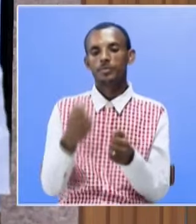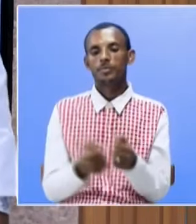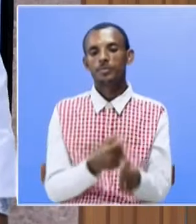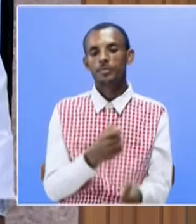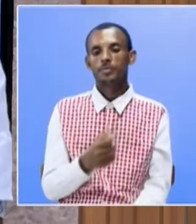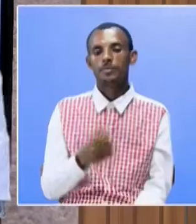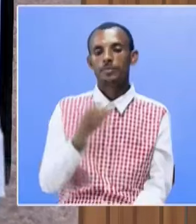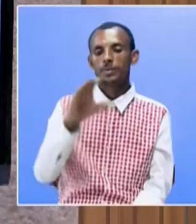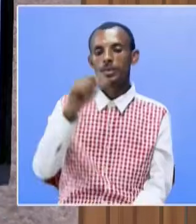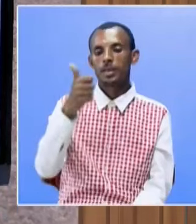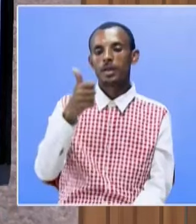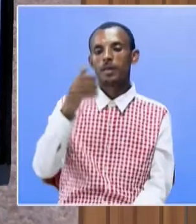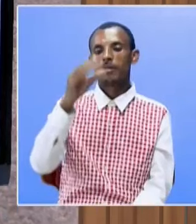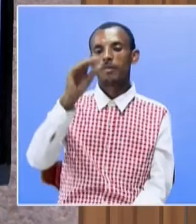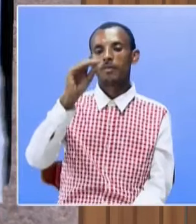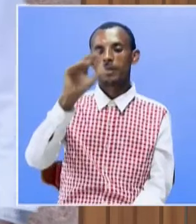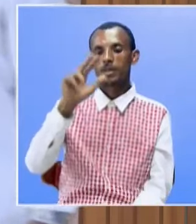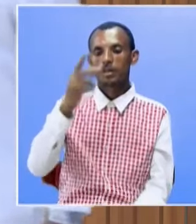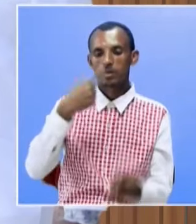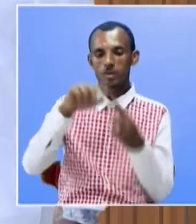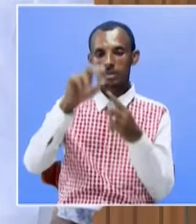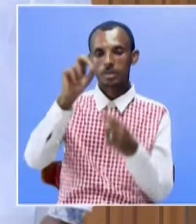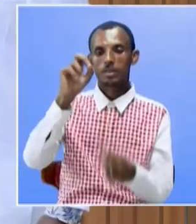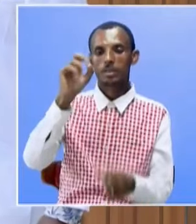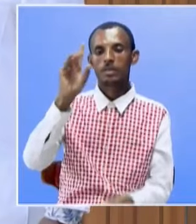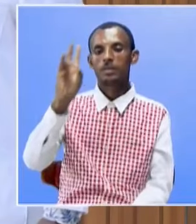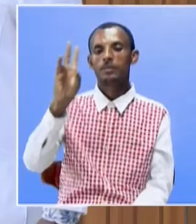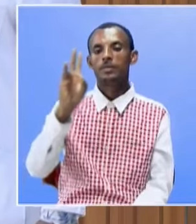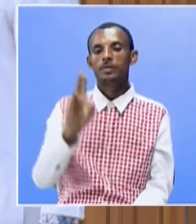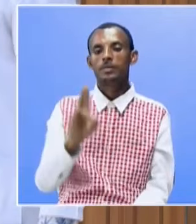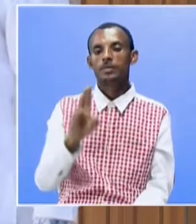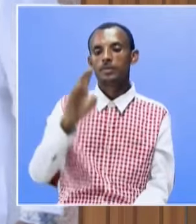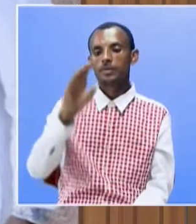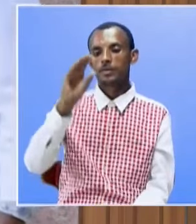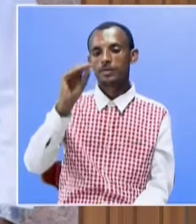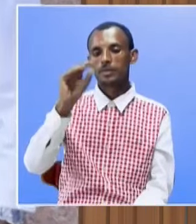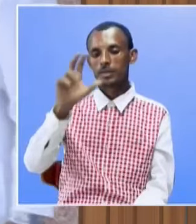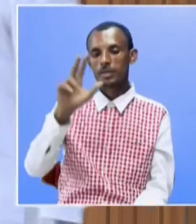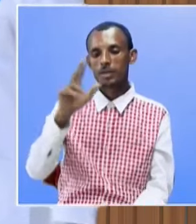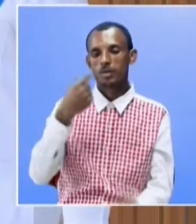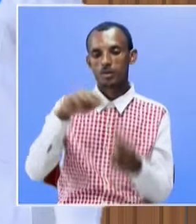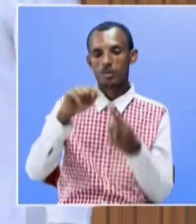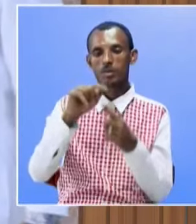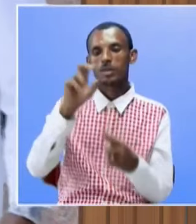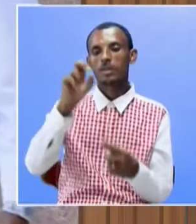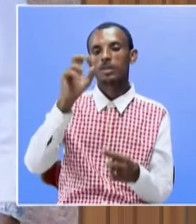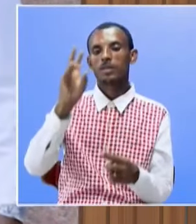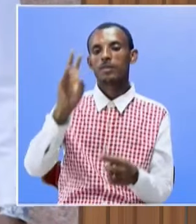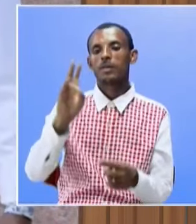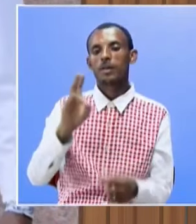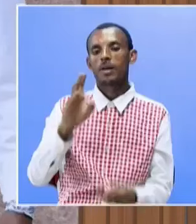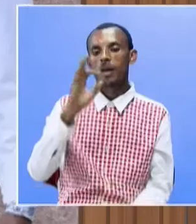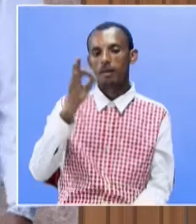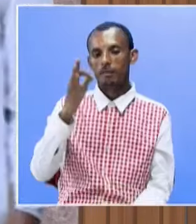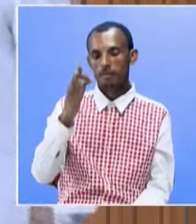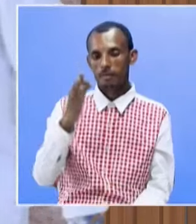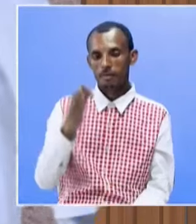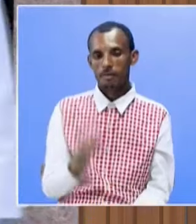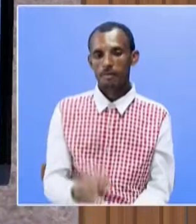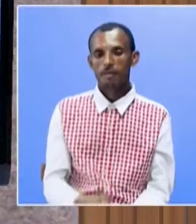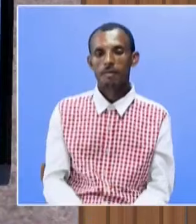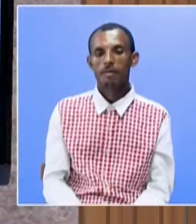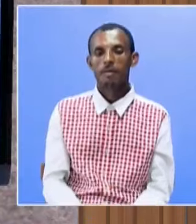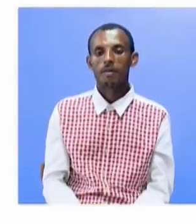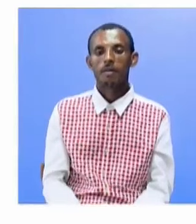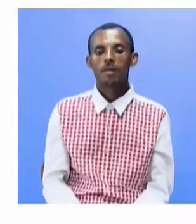from 53 degree to 37. So from 53 degree to 37, that's FD.